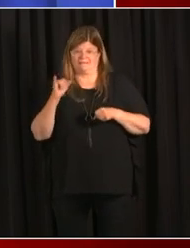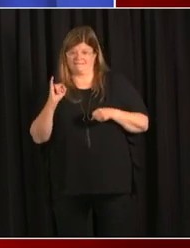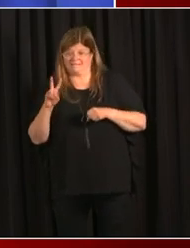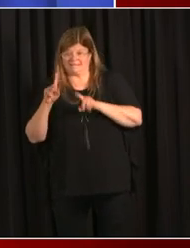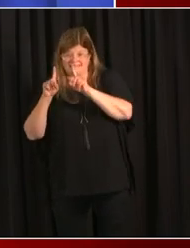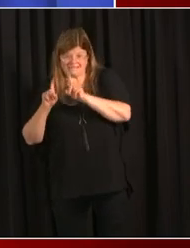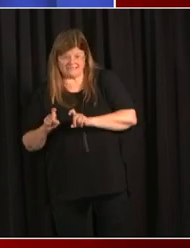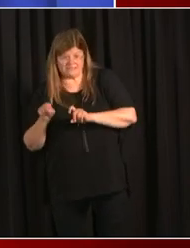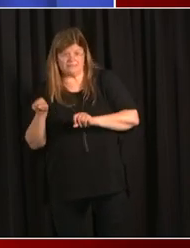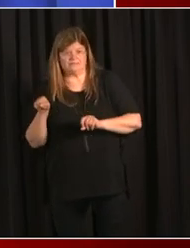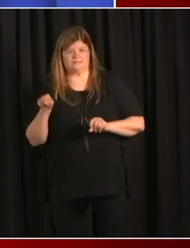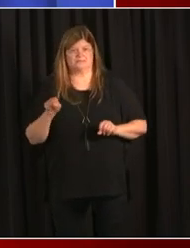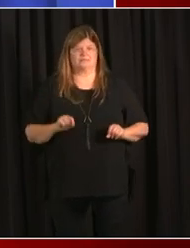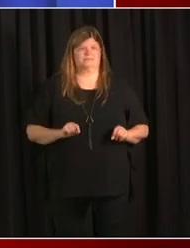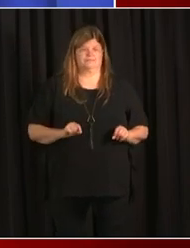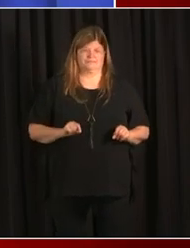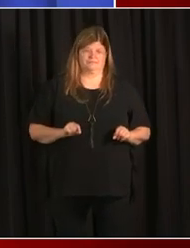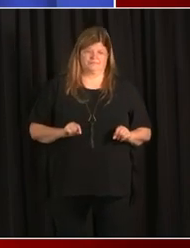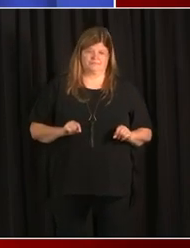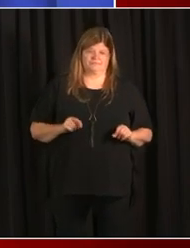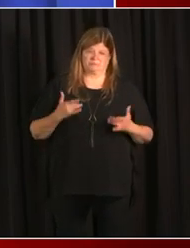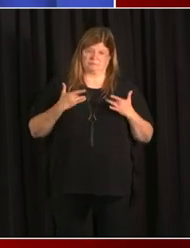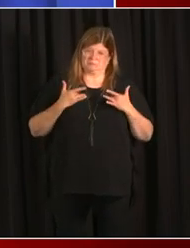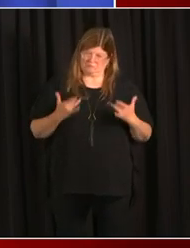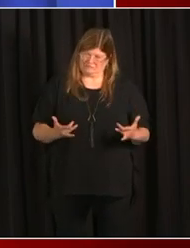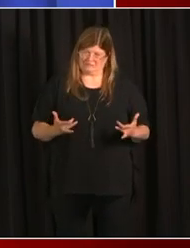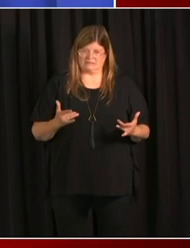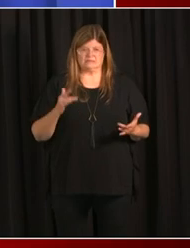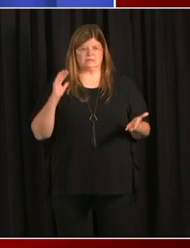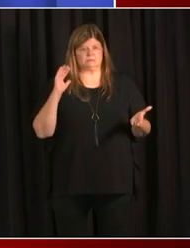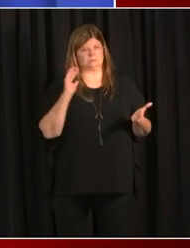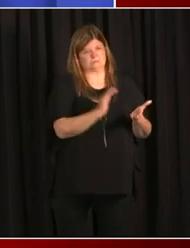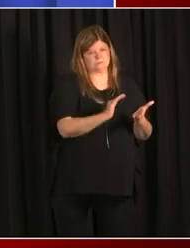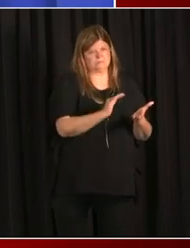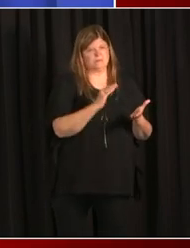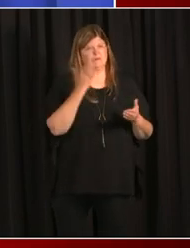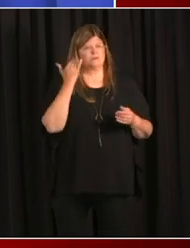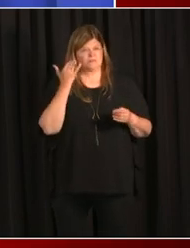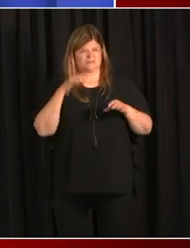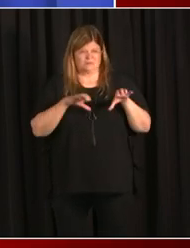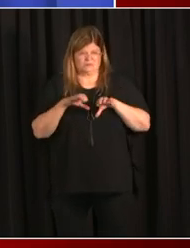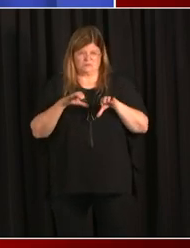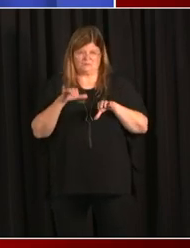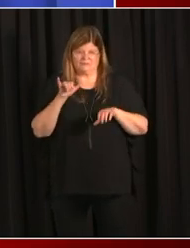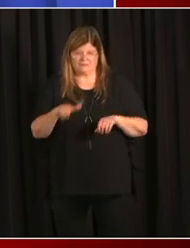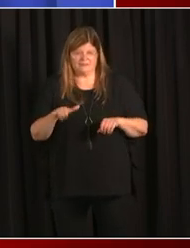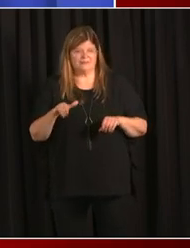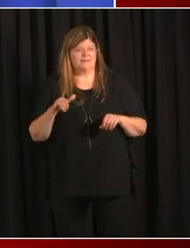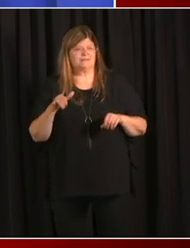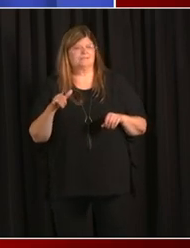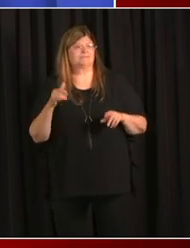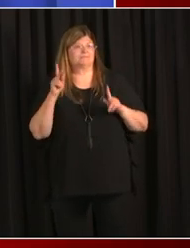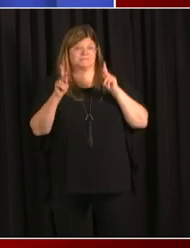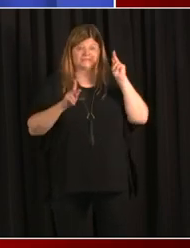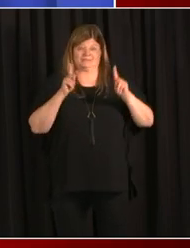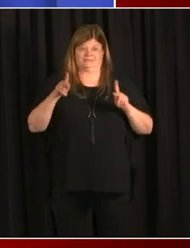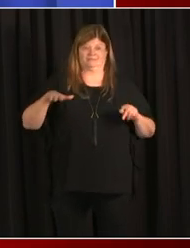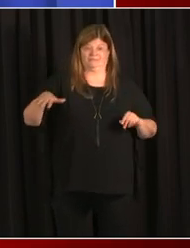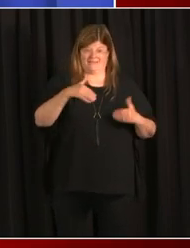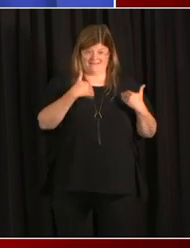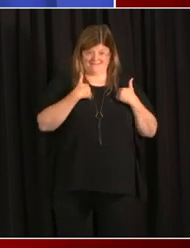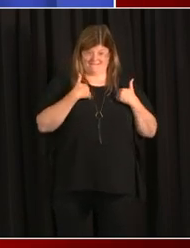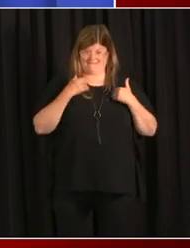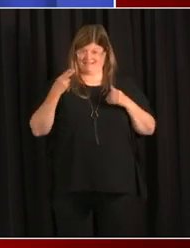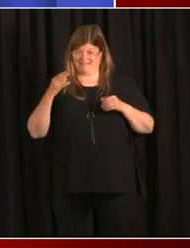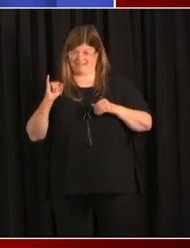HIV test, is likely reduced, which is why we're doing things like having people have a HIV